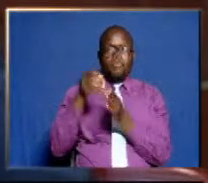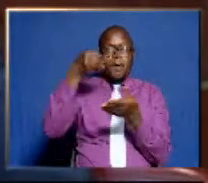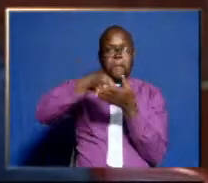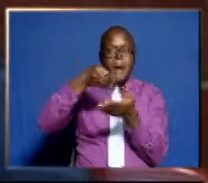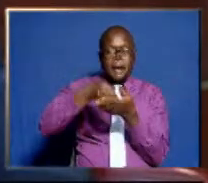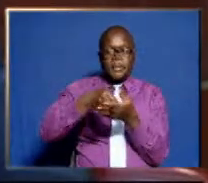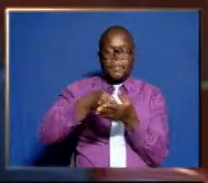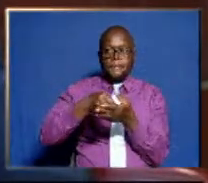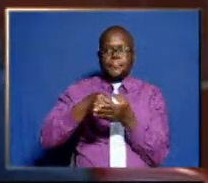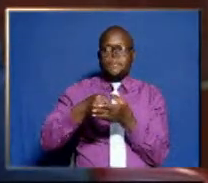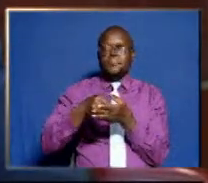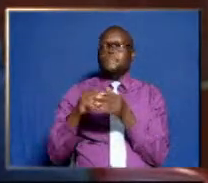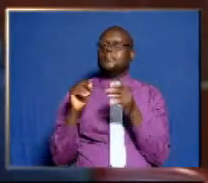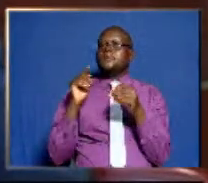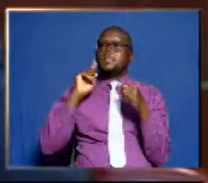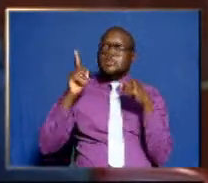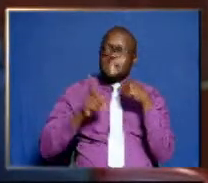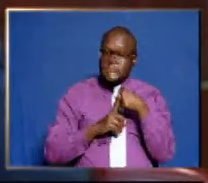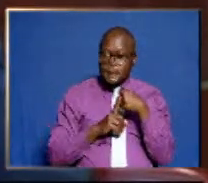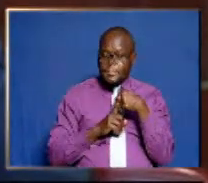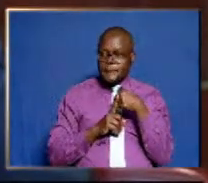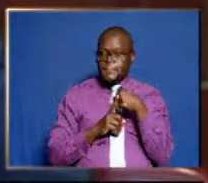at